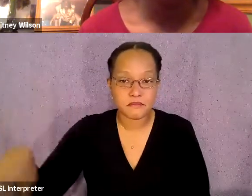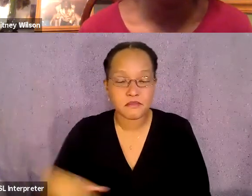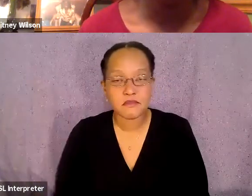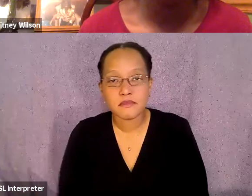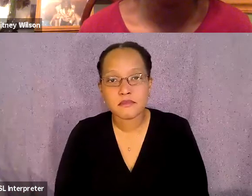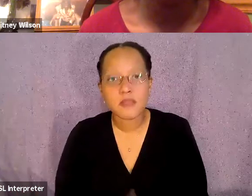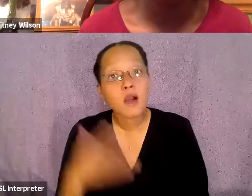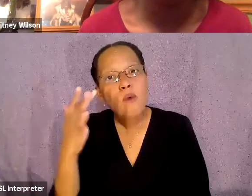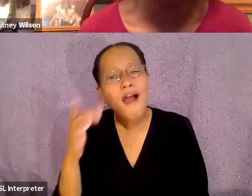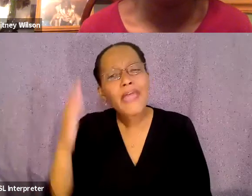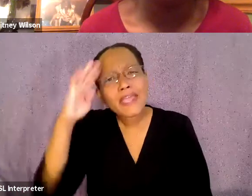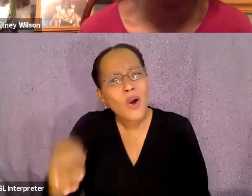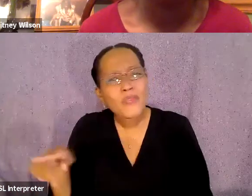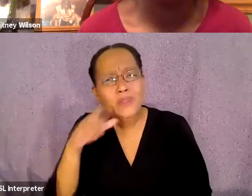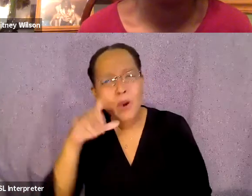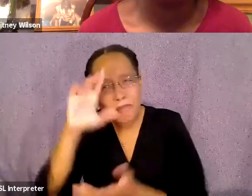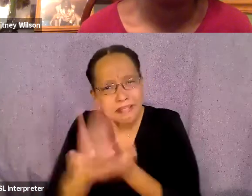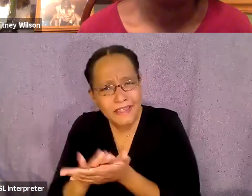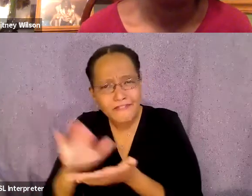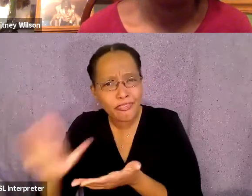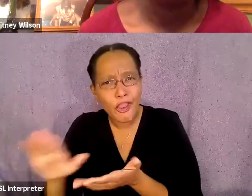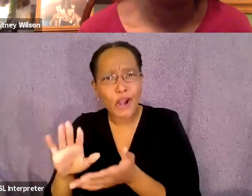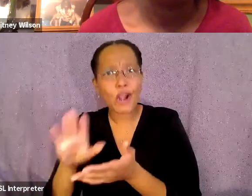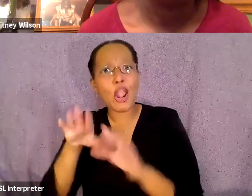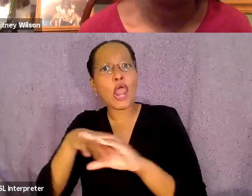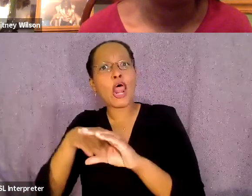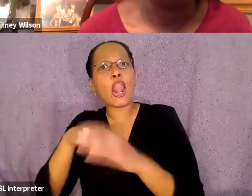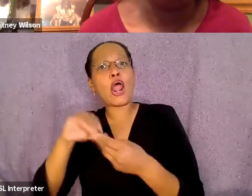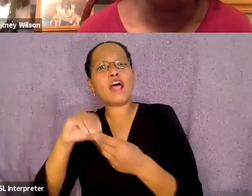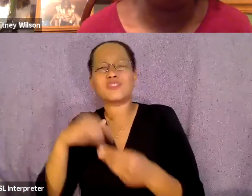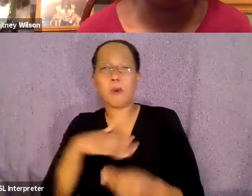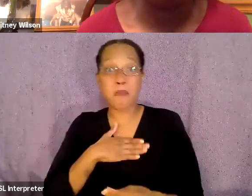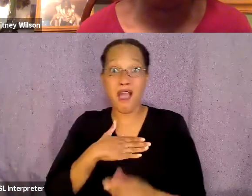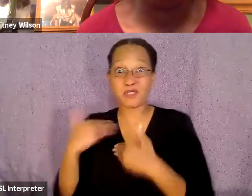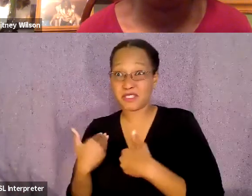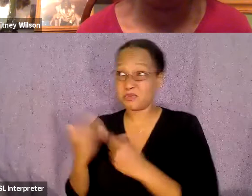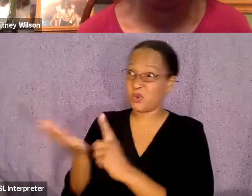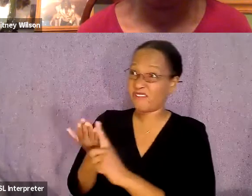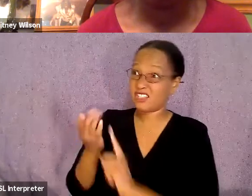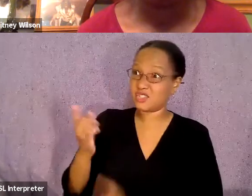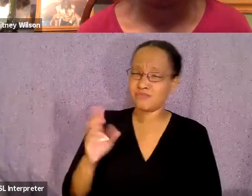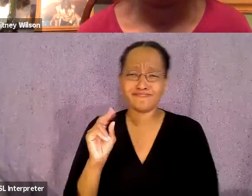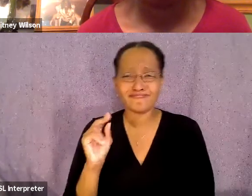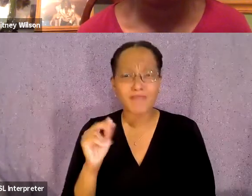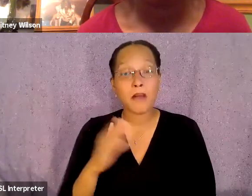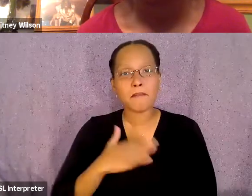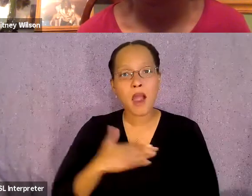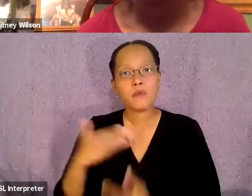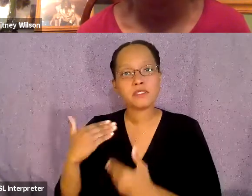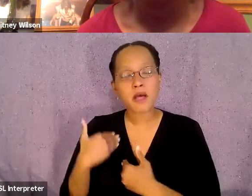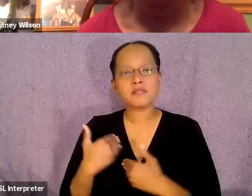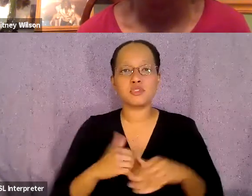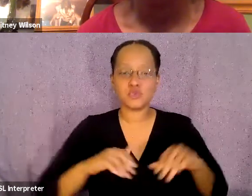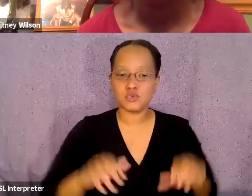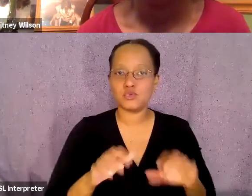they know that they don't believe what they're saying, so it's not my job to convince them. What my job is to do the things that I think will help the